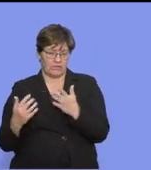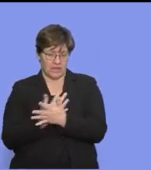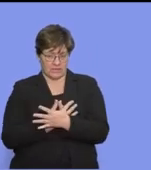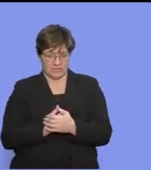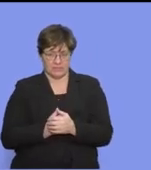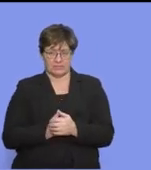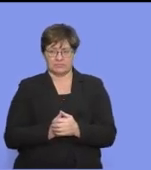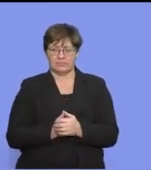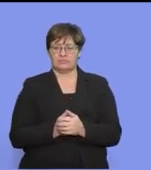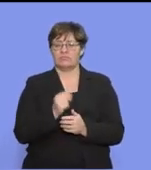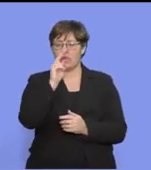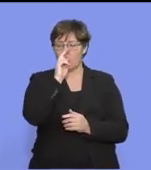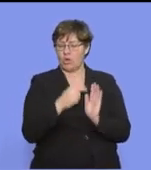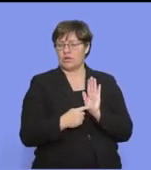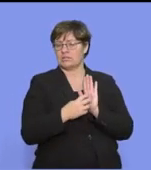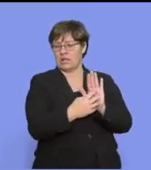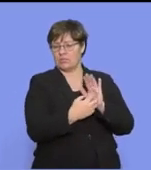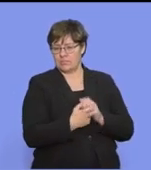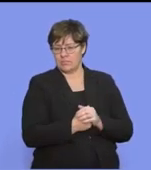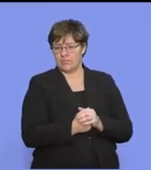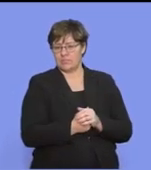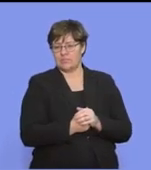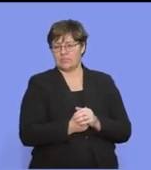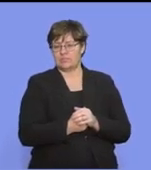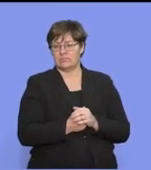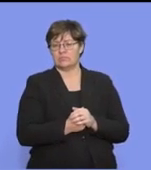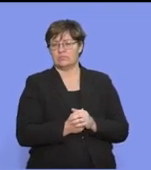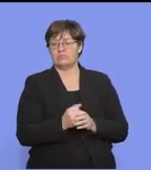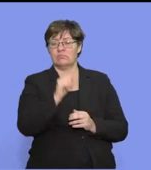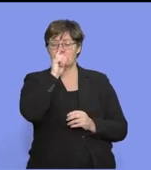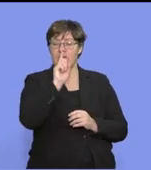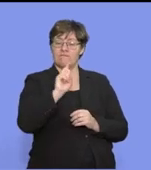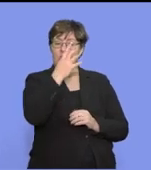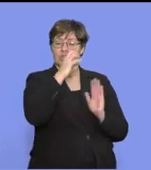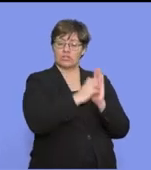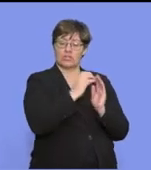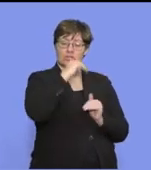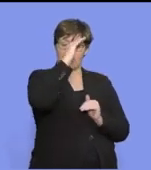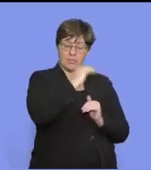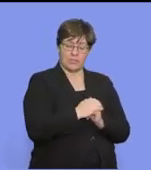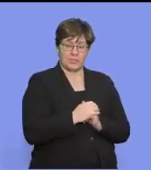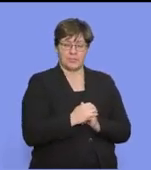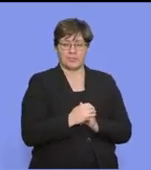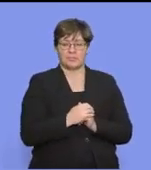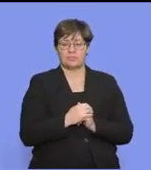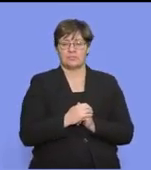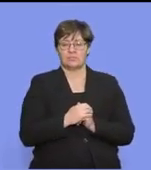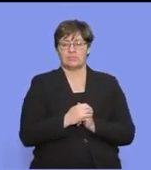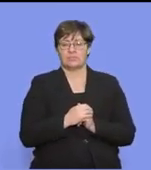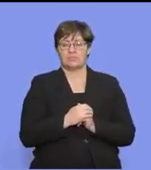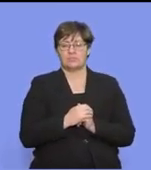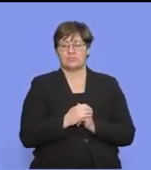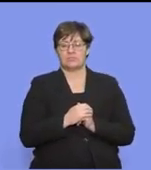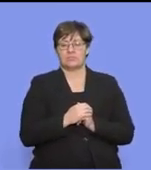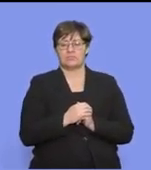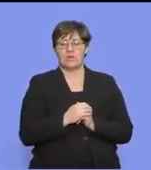there would be rapid change in species. So let's have a look at a diagram. Okay, so here we can see the first diagram at the